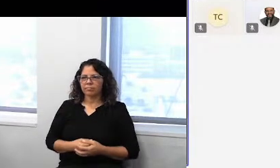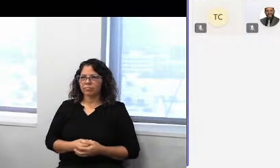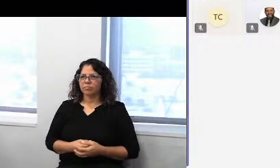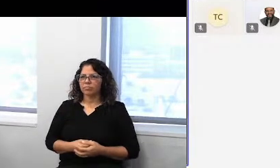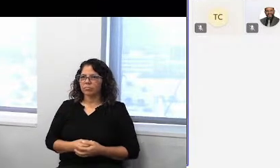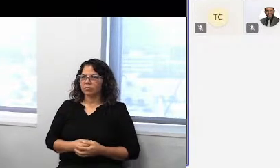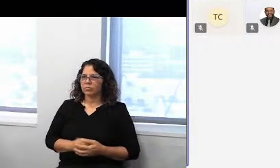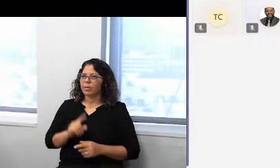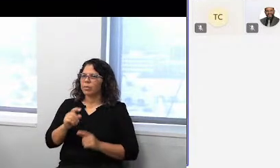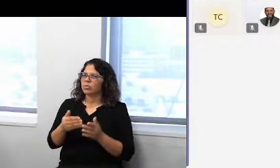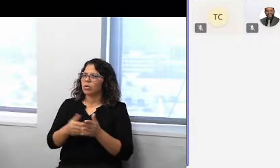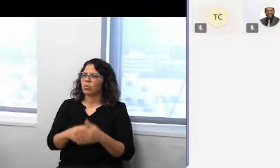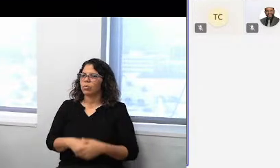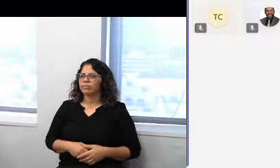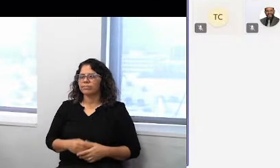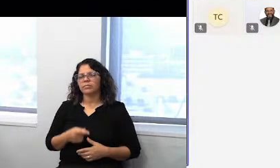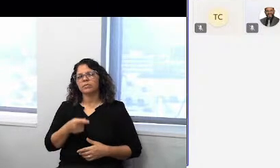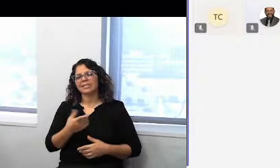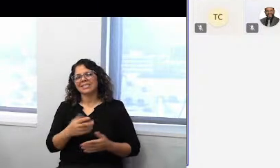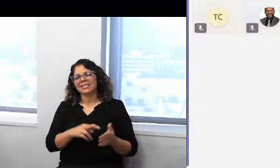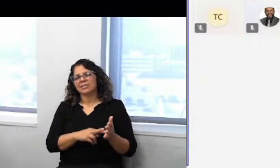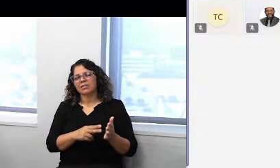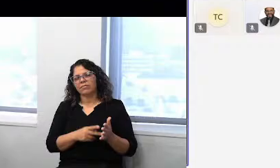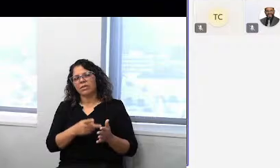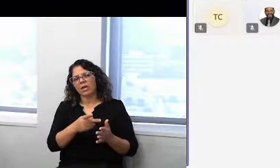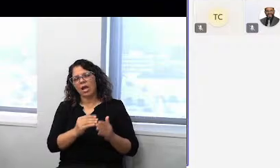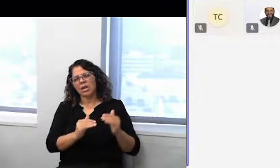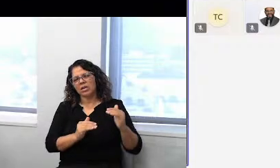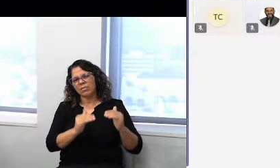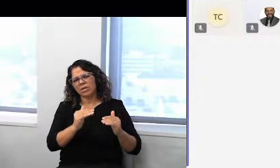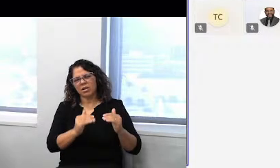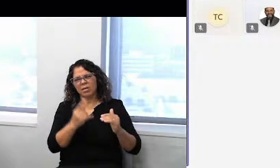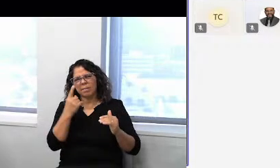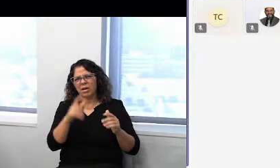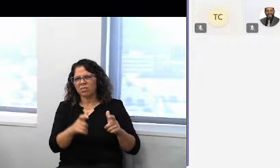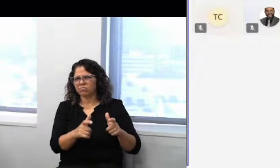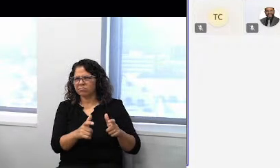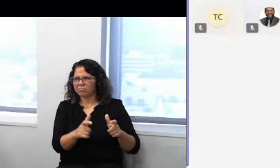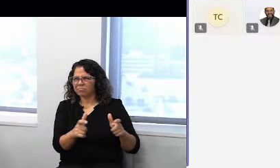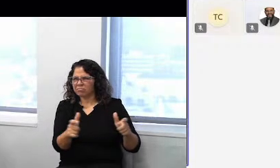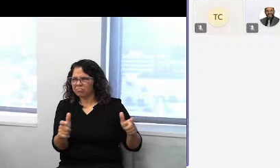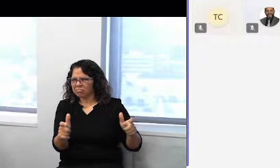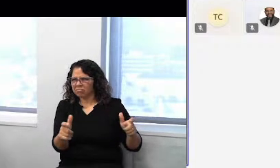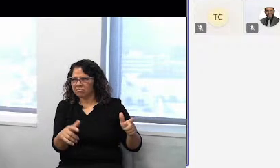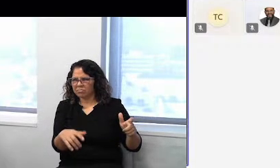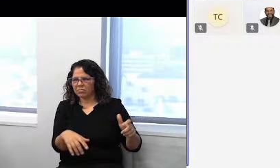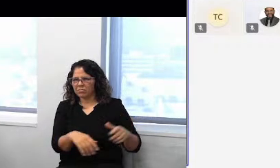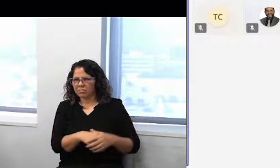You're talking about expansion later, so I would like to use an example because it's easier so I don't get tangled up.